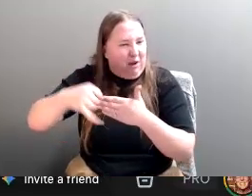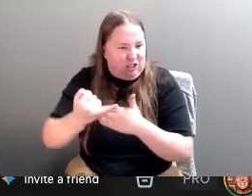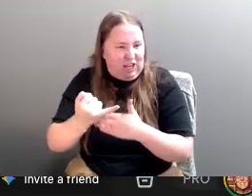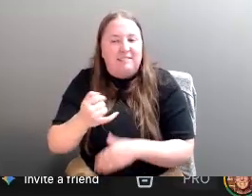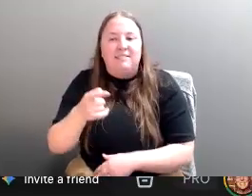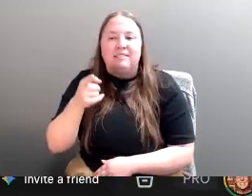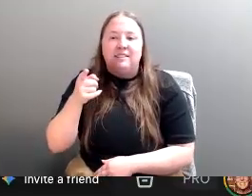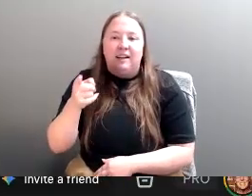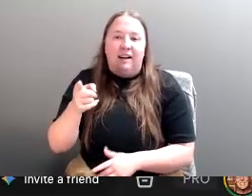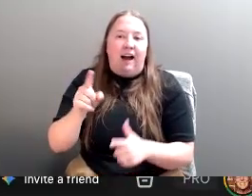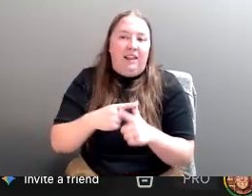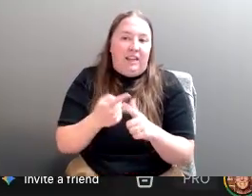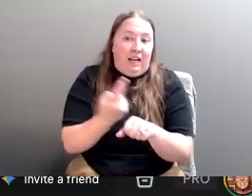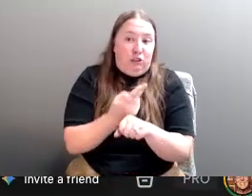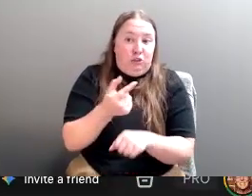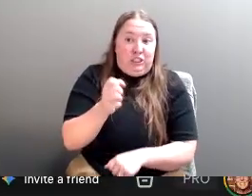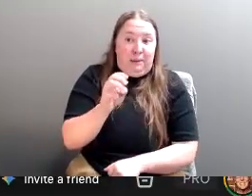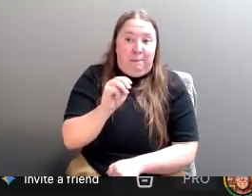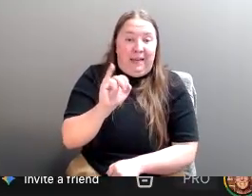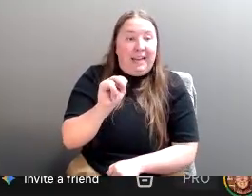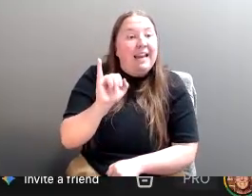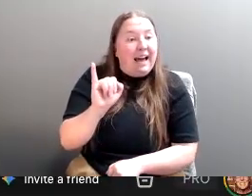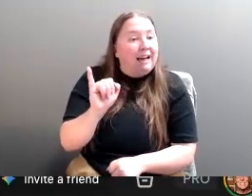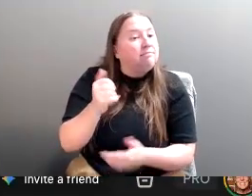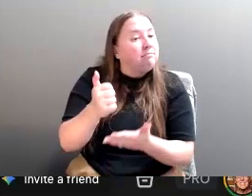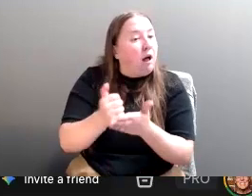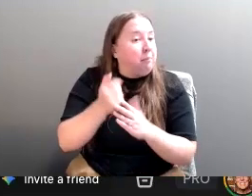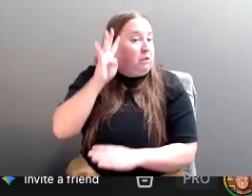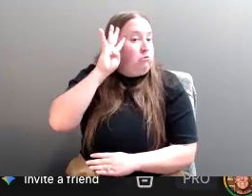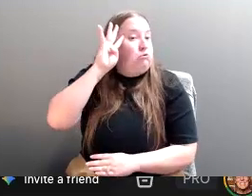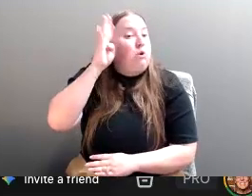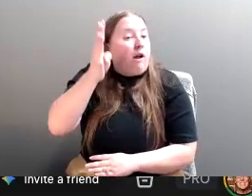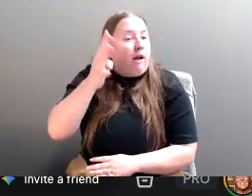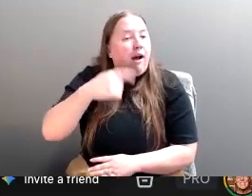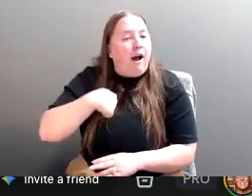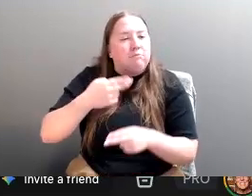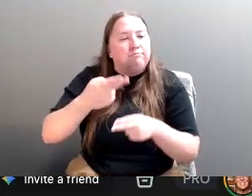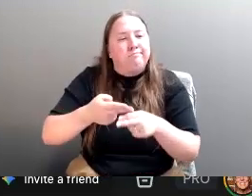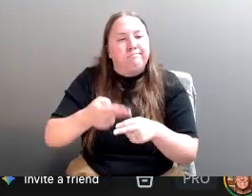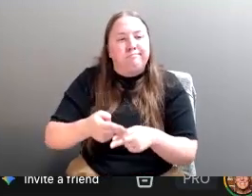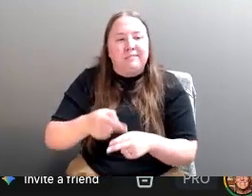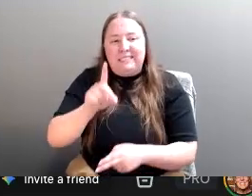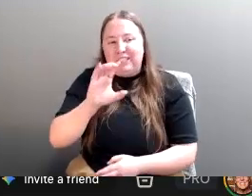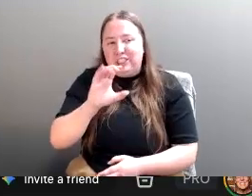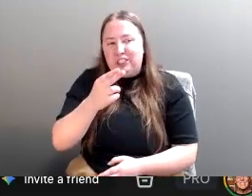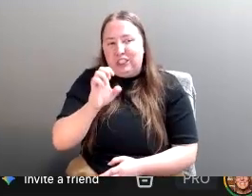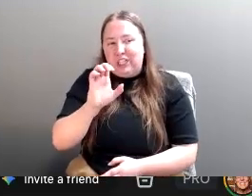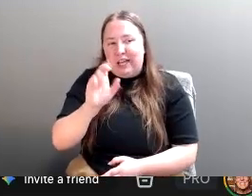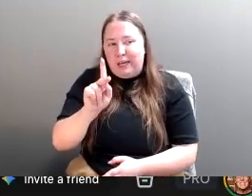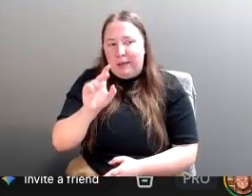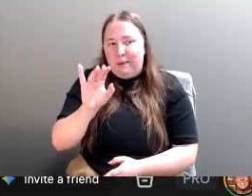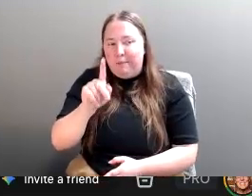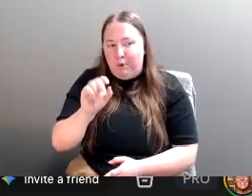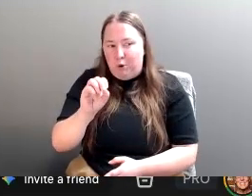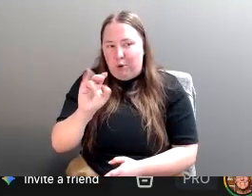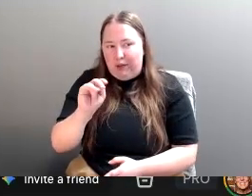what I did is I used Gemini then to help me create what I'm terming checkpoints. And these checkpoints go, okay, now